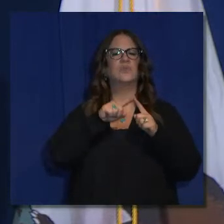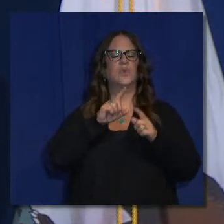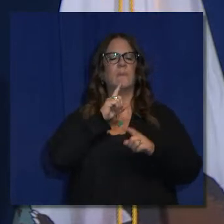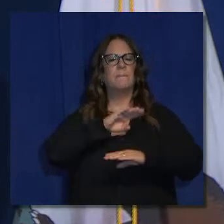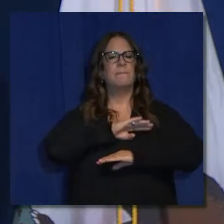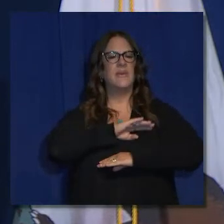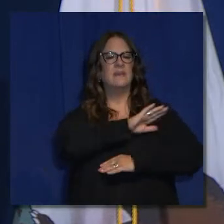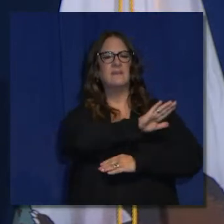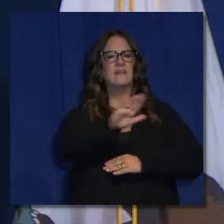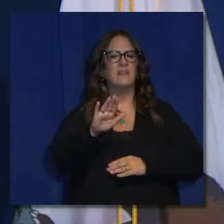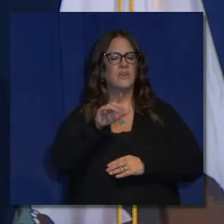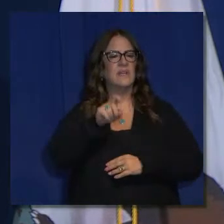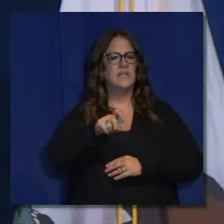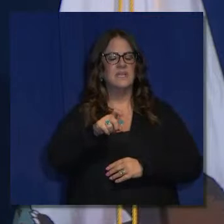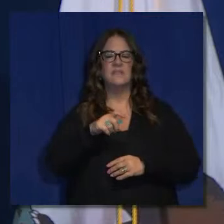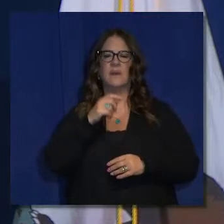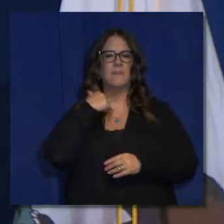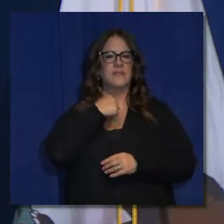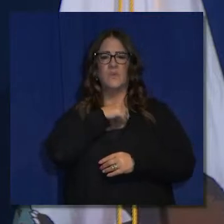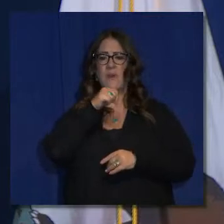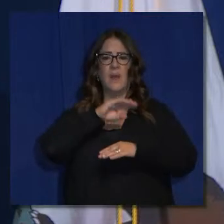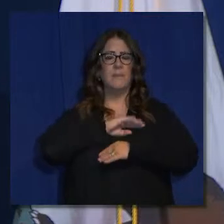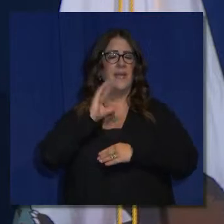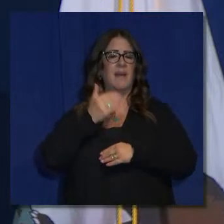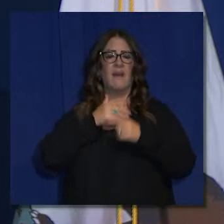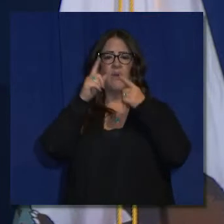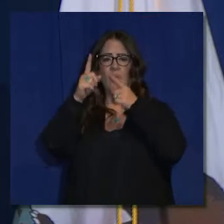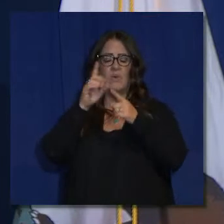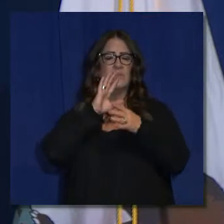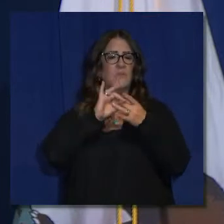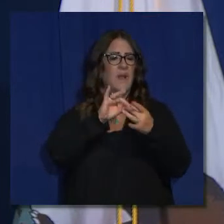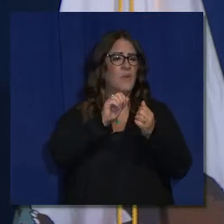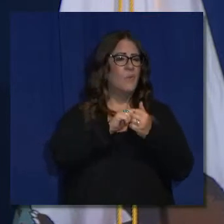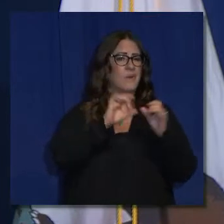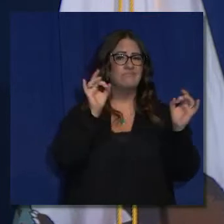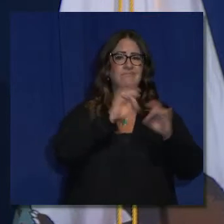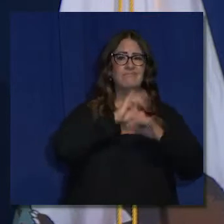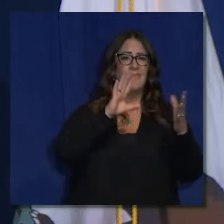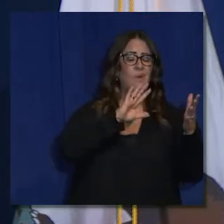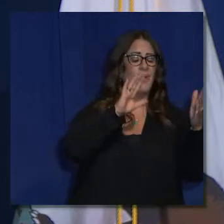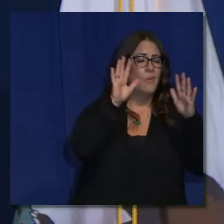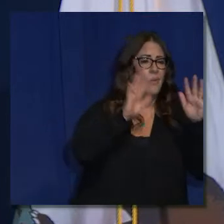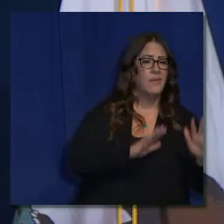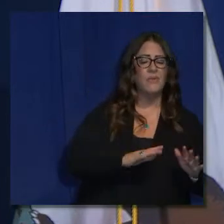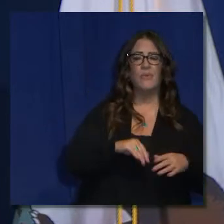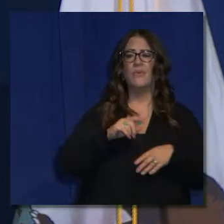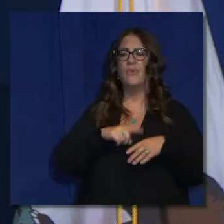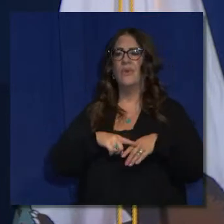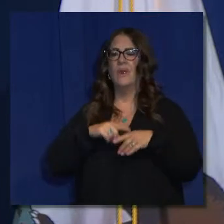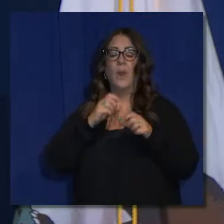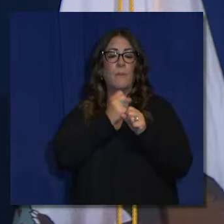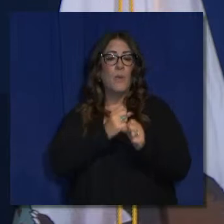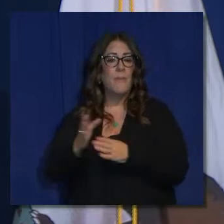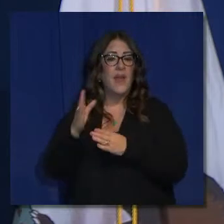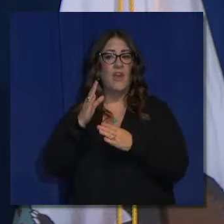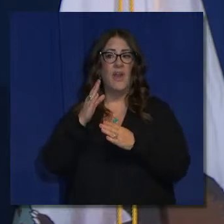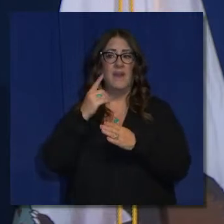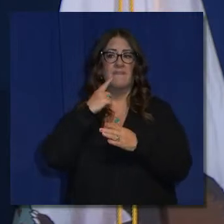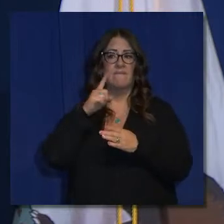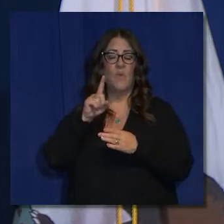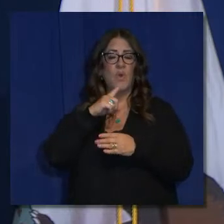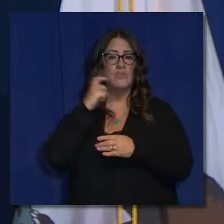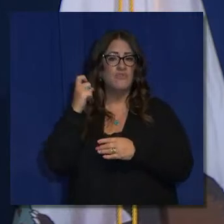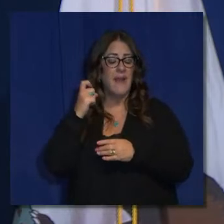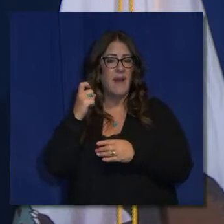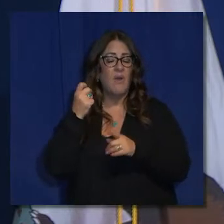meeting our goals as it relates to extreme weather across a spectrum, from drought preparedness to wildfire preparedness,